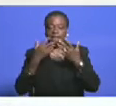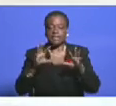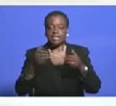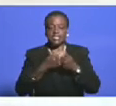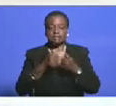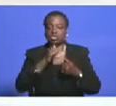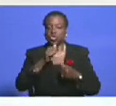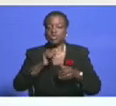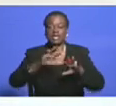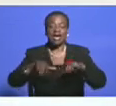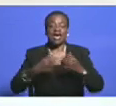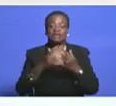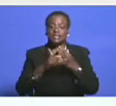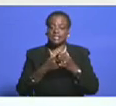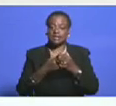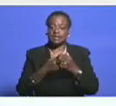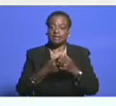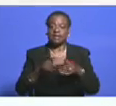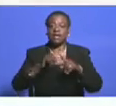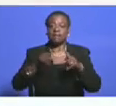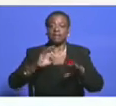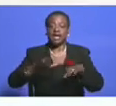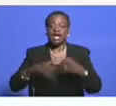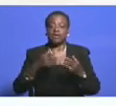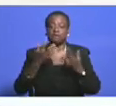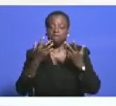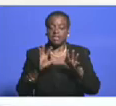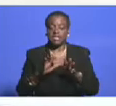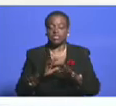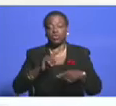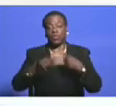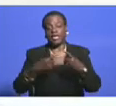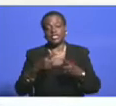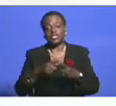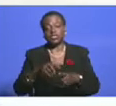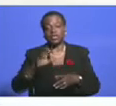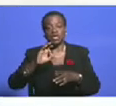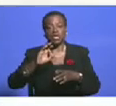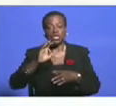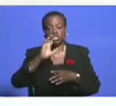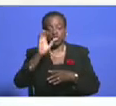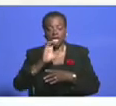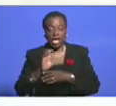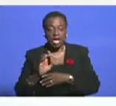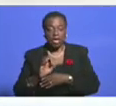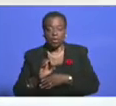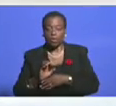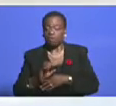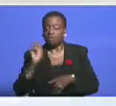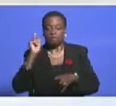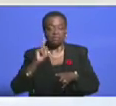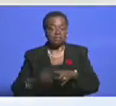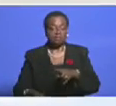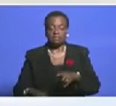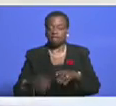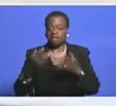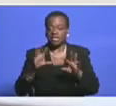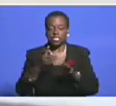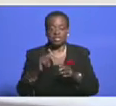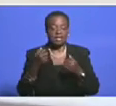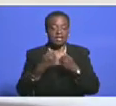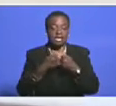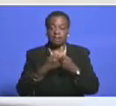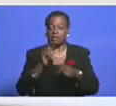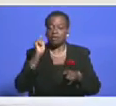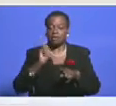how you finish. You know, we noticed that when we went over to Chicago, we wasn't able to, like, finish the games. You know, we started off really well, but down the stretch, we just couldn't close